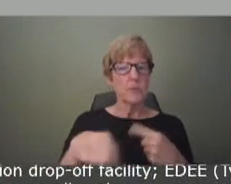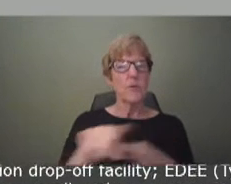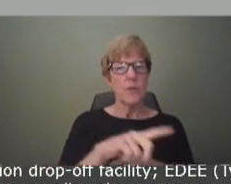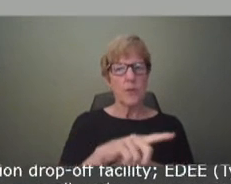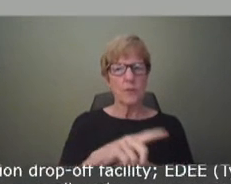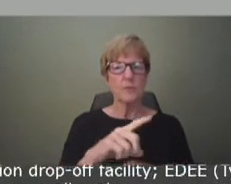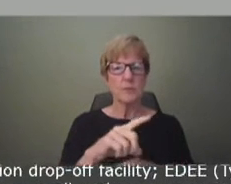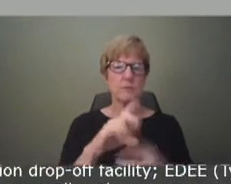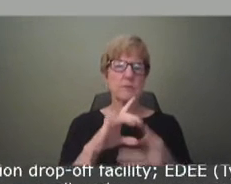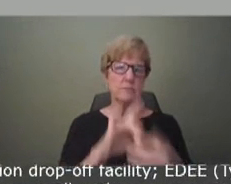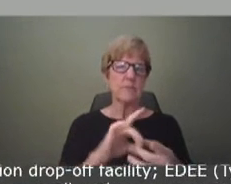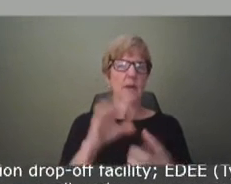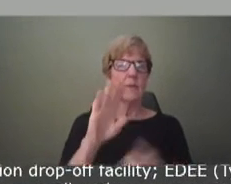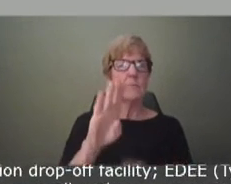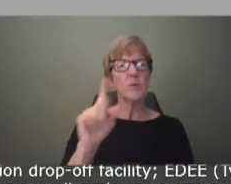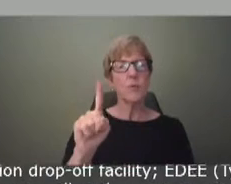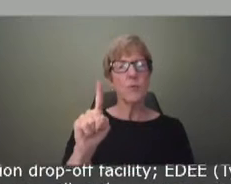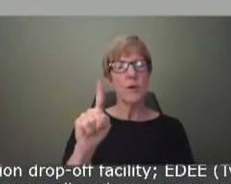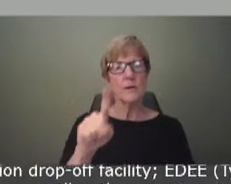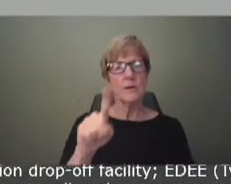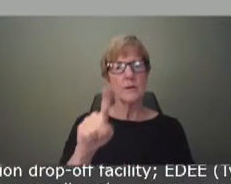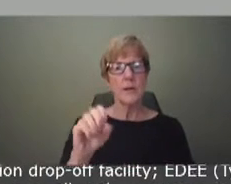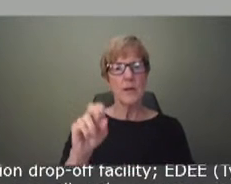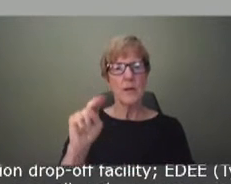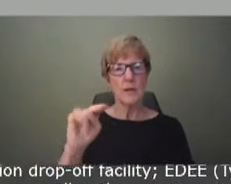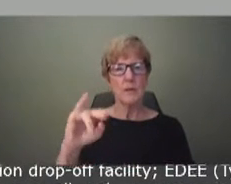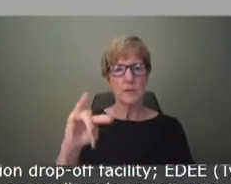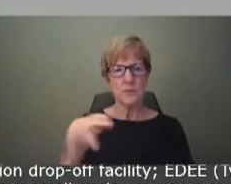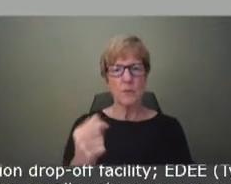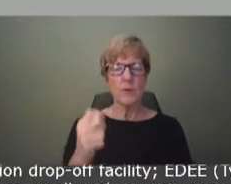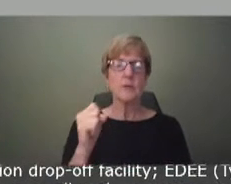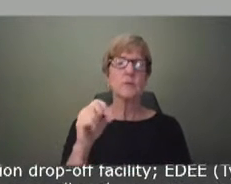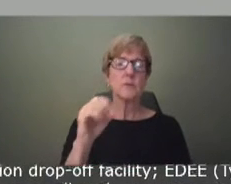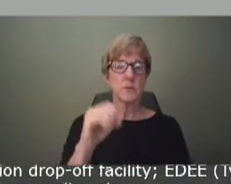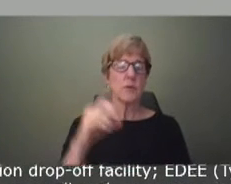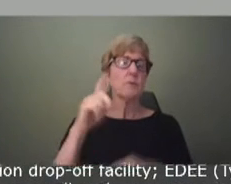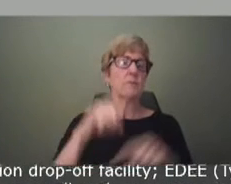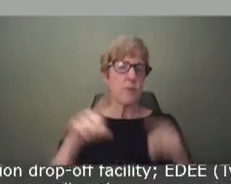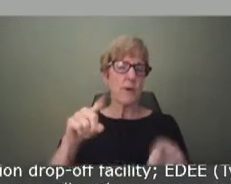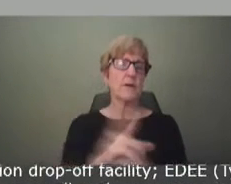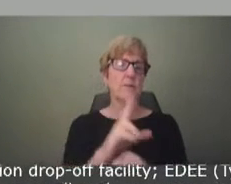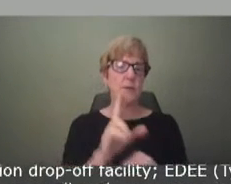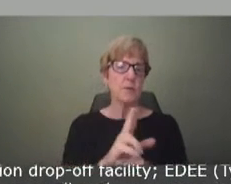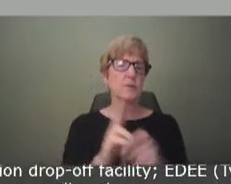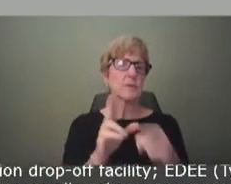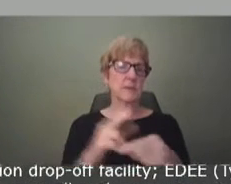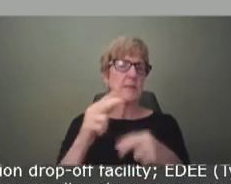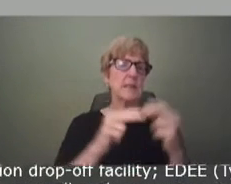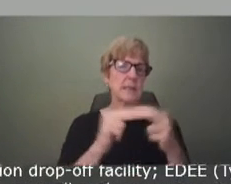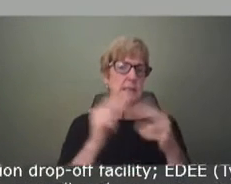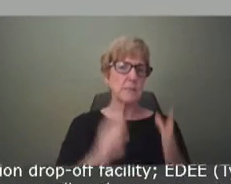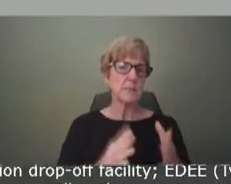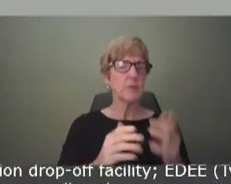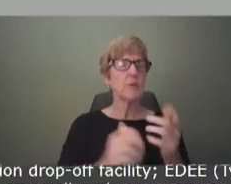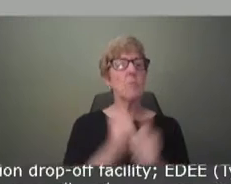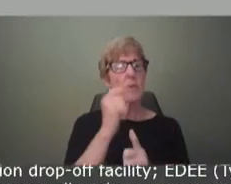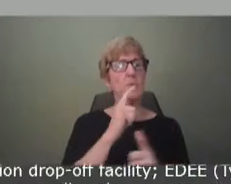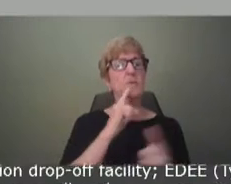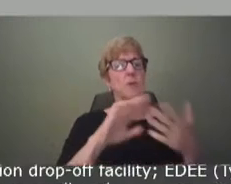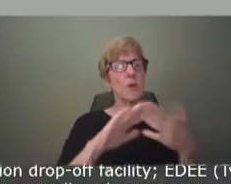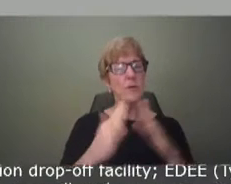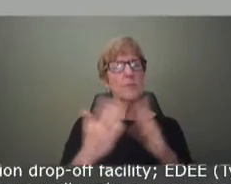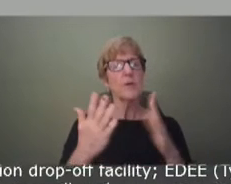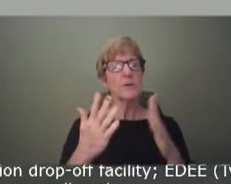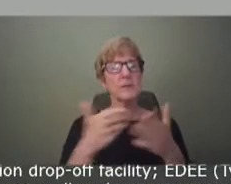B1 zoning District uh so there are a good variety of uses that could go in this building again most of them are Community uh and